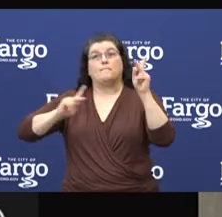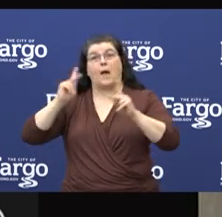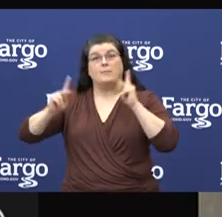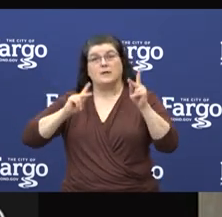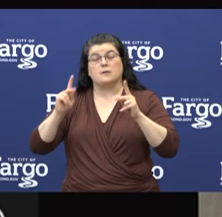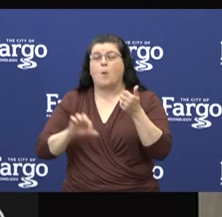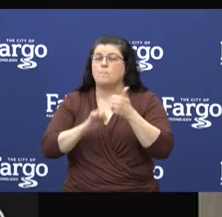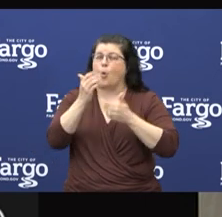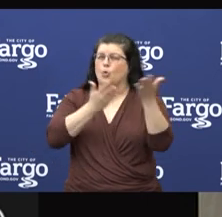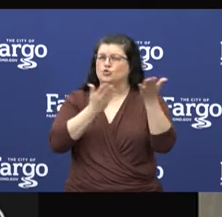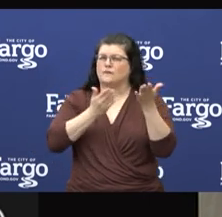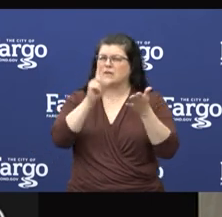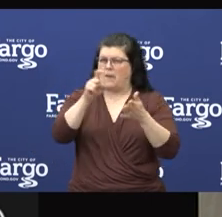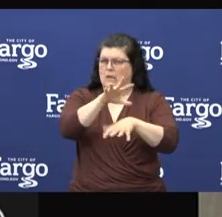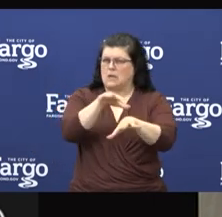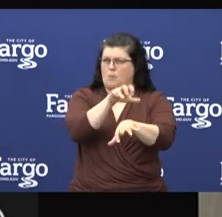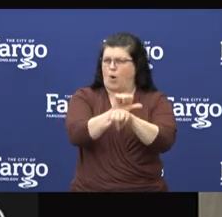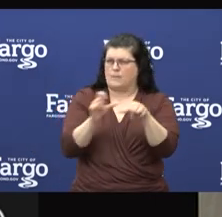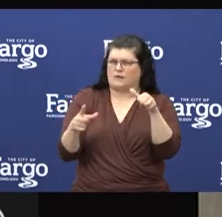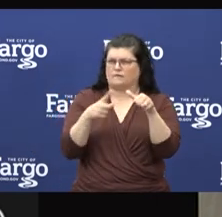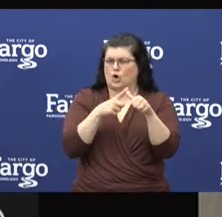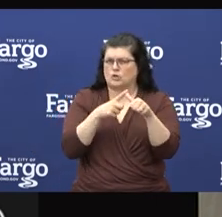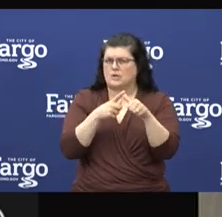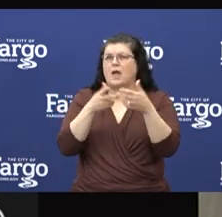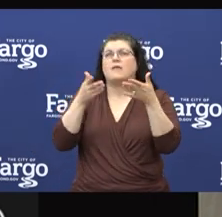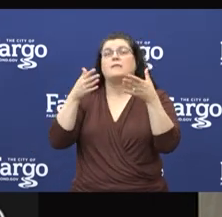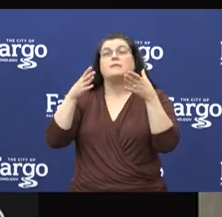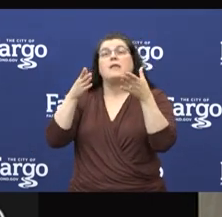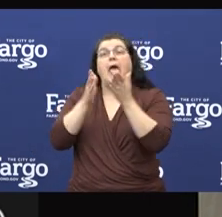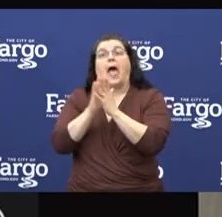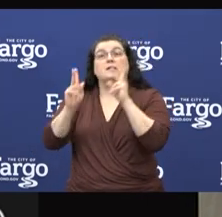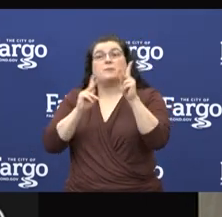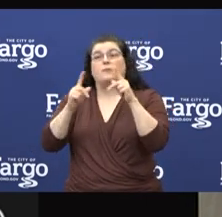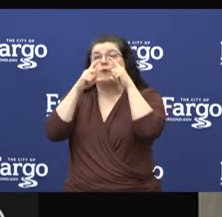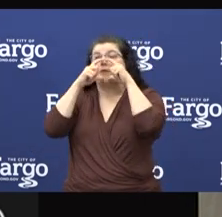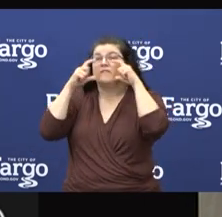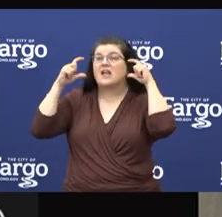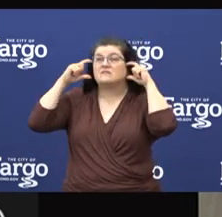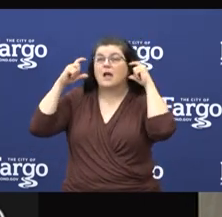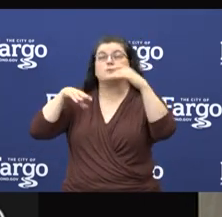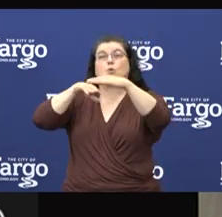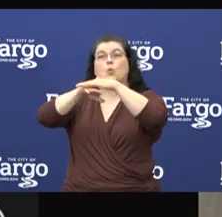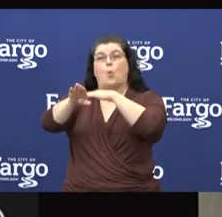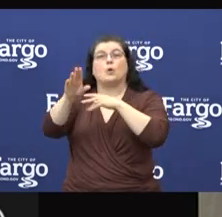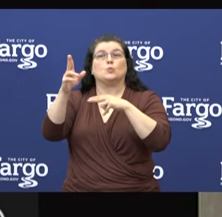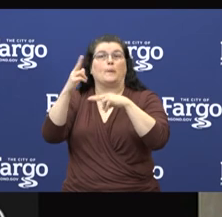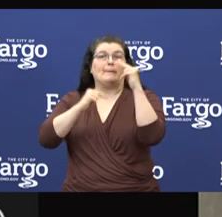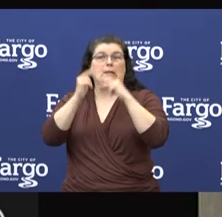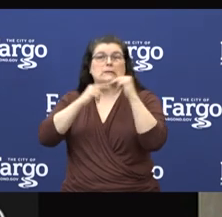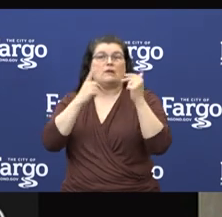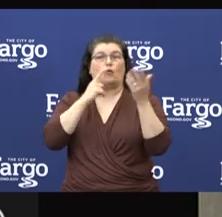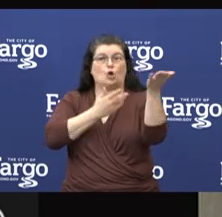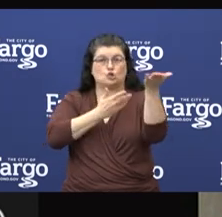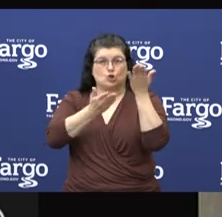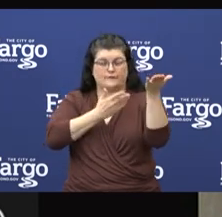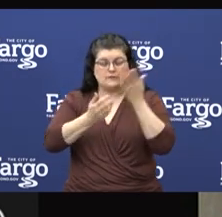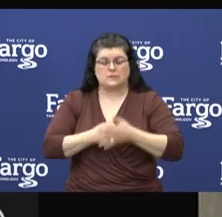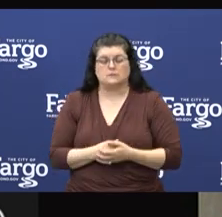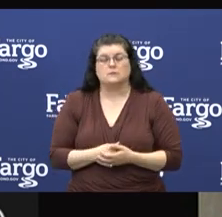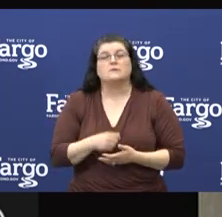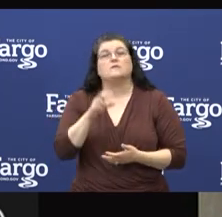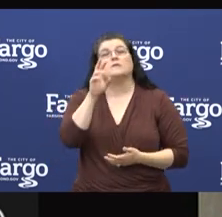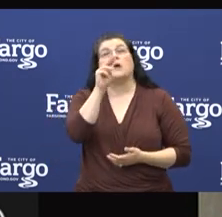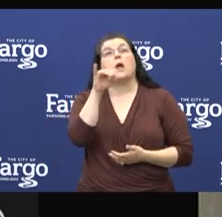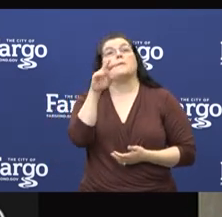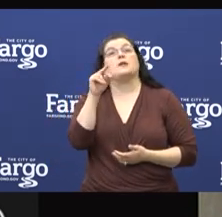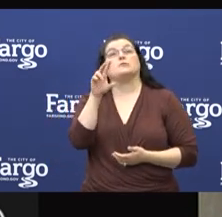appointment only. The public is asked to wear cloth face masks when coming into the building for services. The Minnesota Department of Motor